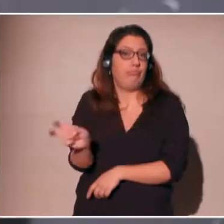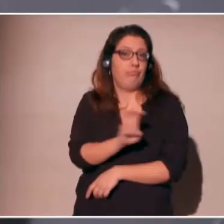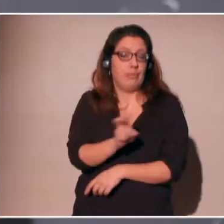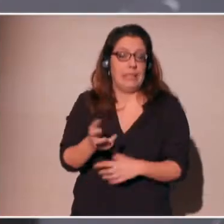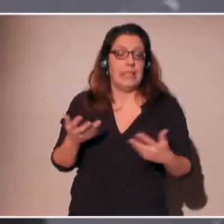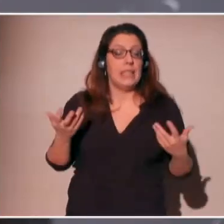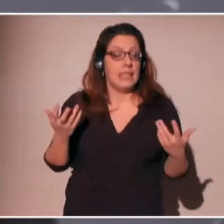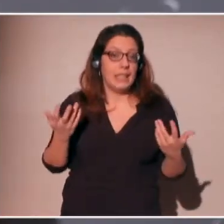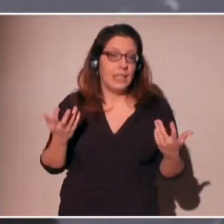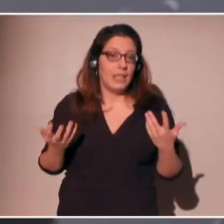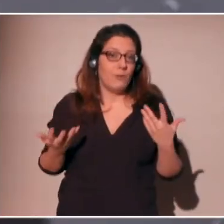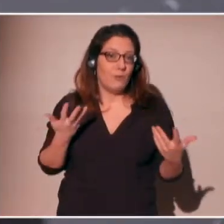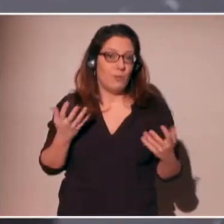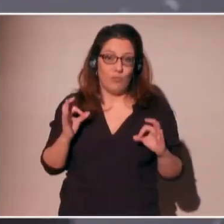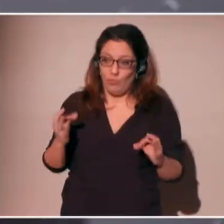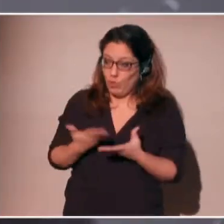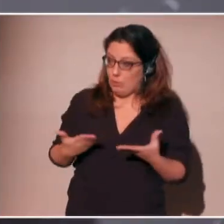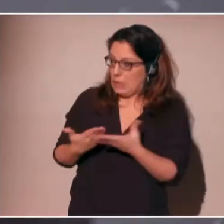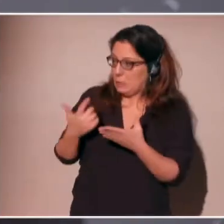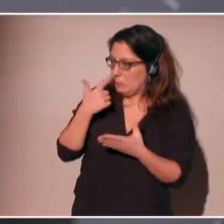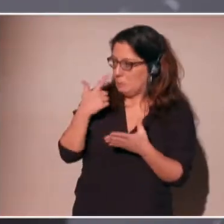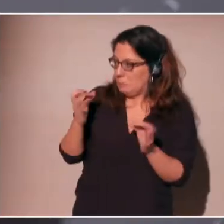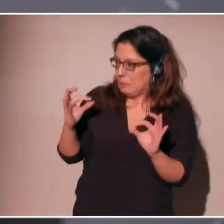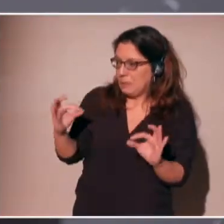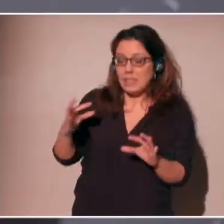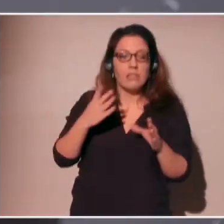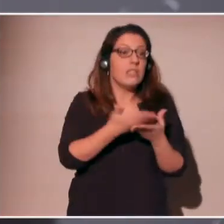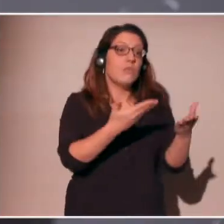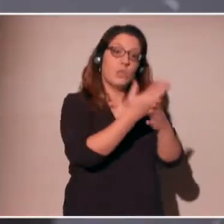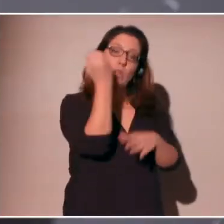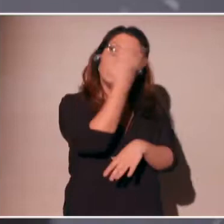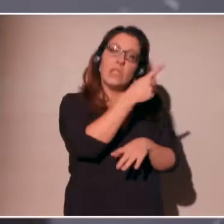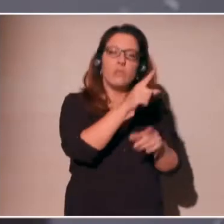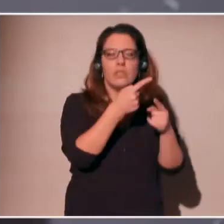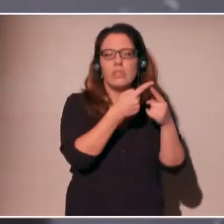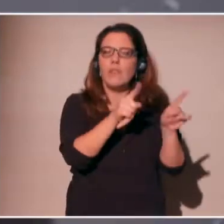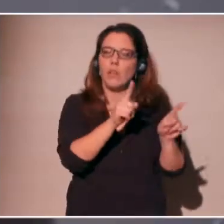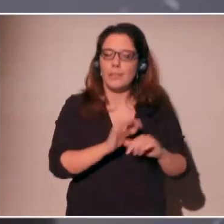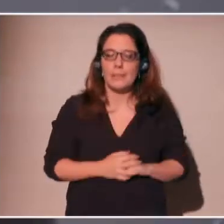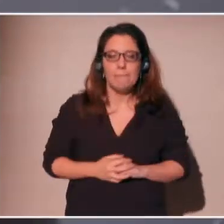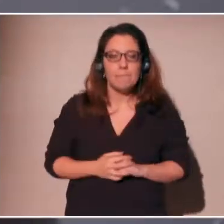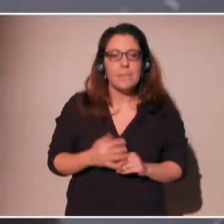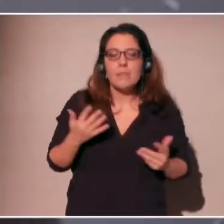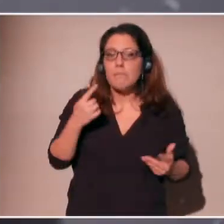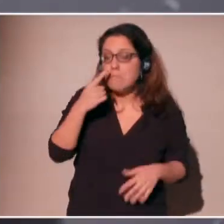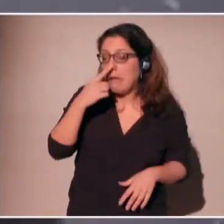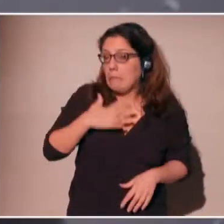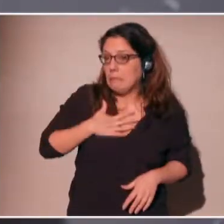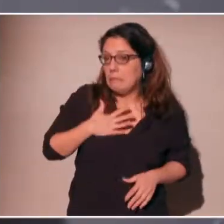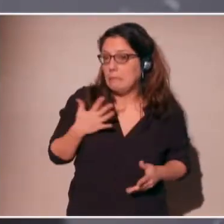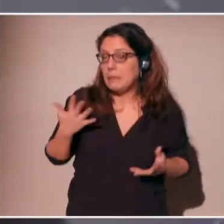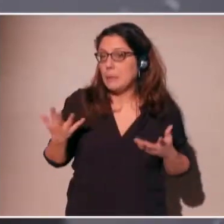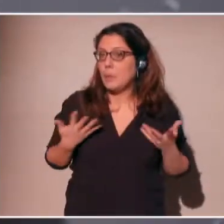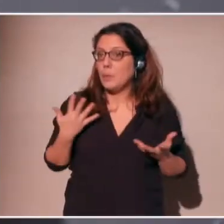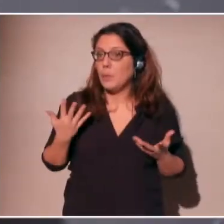actually a member of both. I am in the situation that you're mentioning, although the situation in the United States is a bit